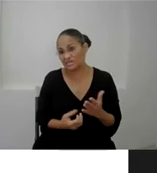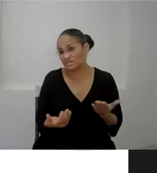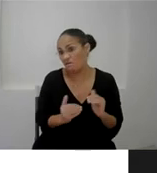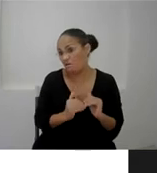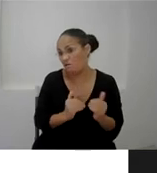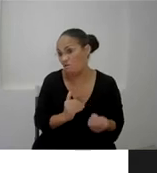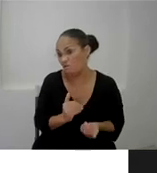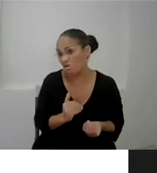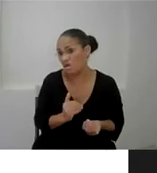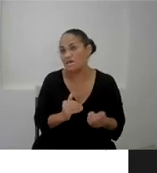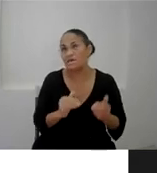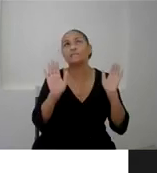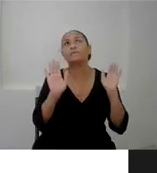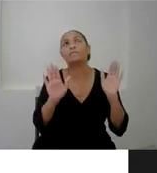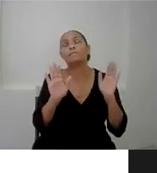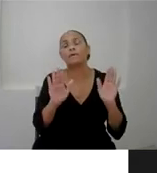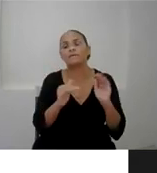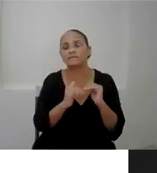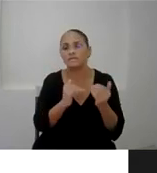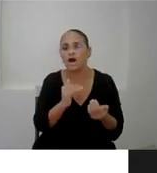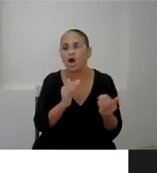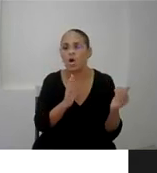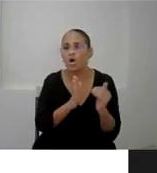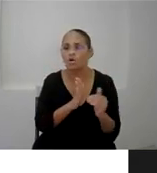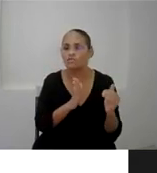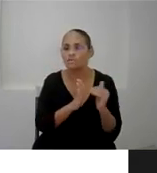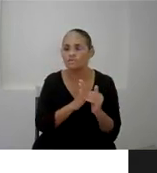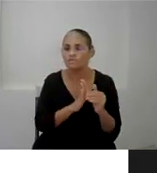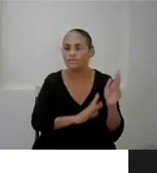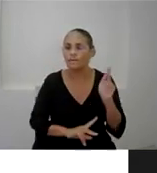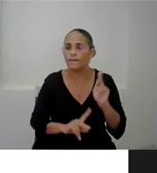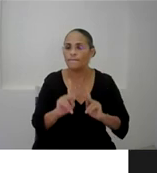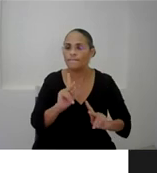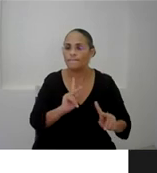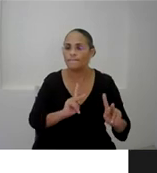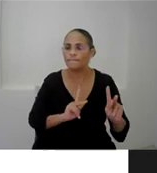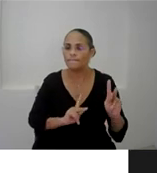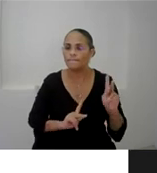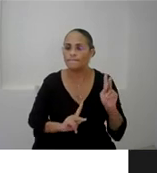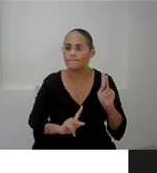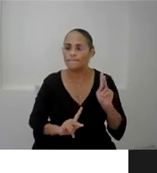It is amazing how often people are